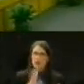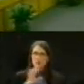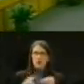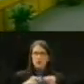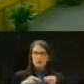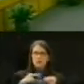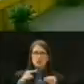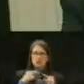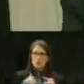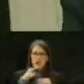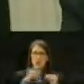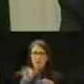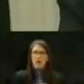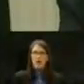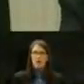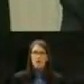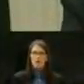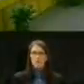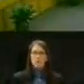Okay.